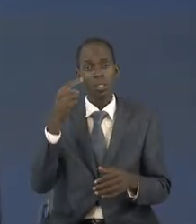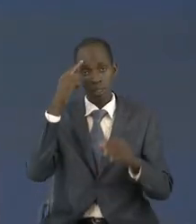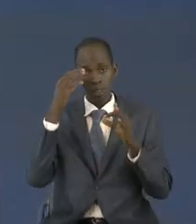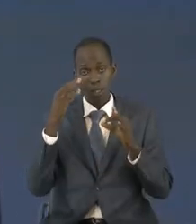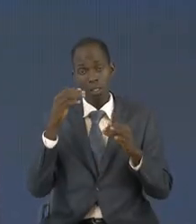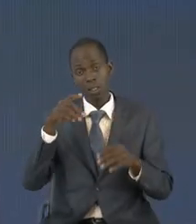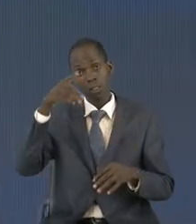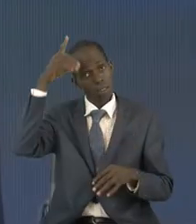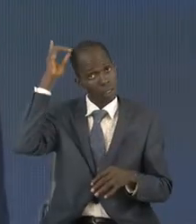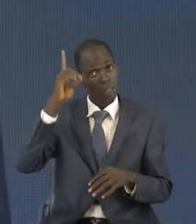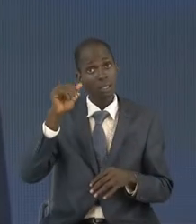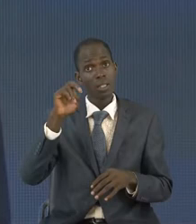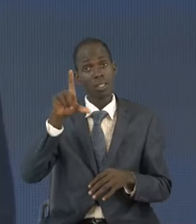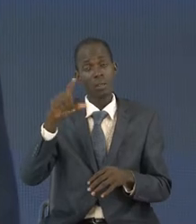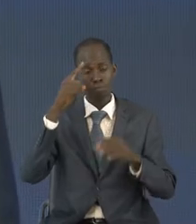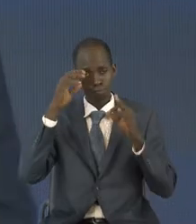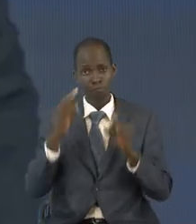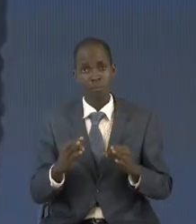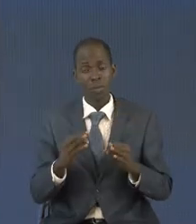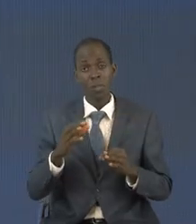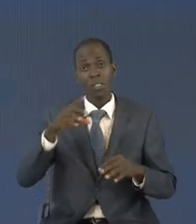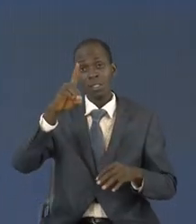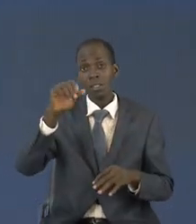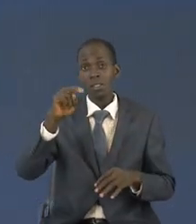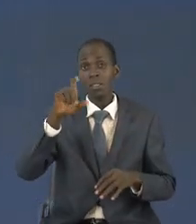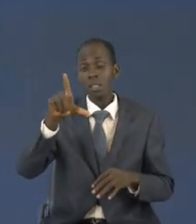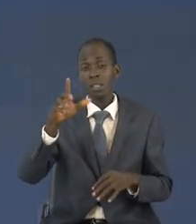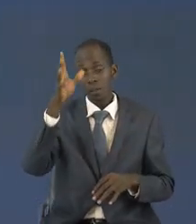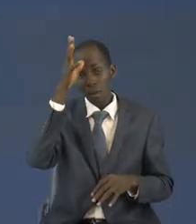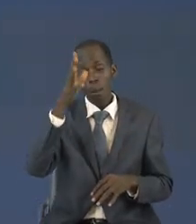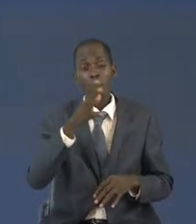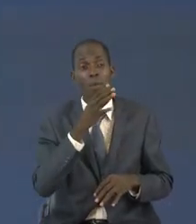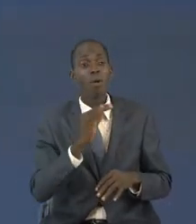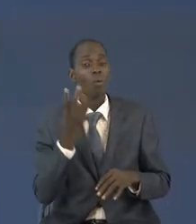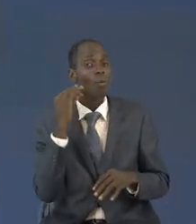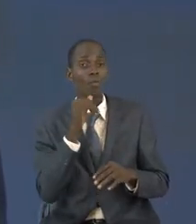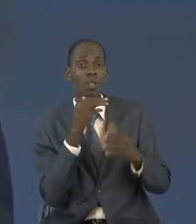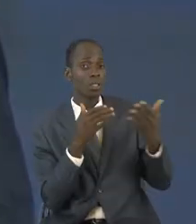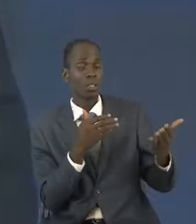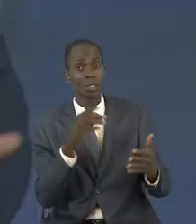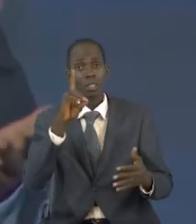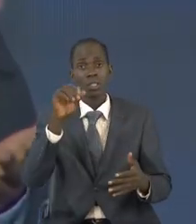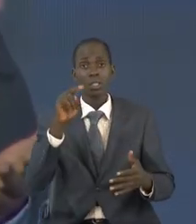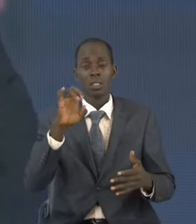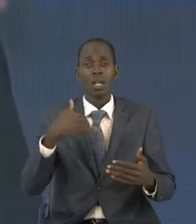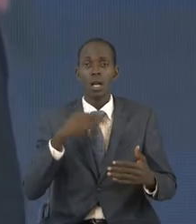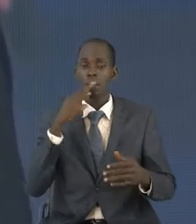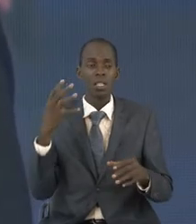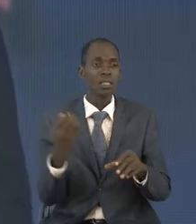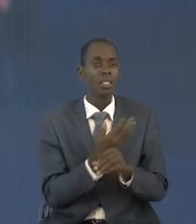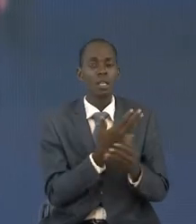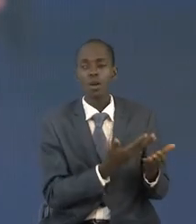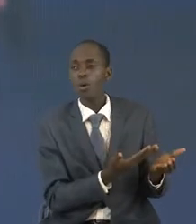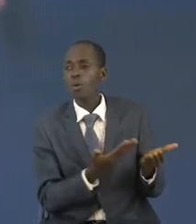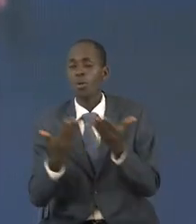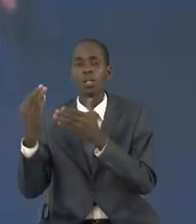was not there. His mother was not there. He had been carried away into Babylon. That was not a city.